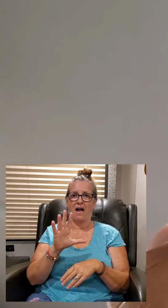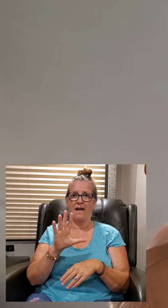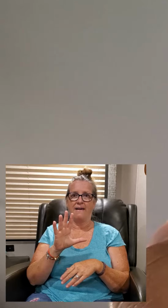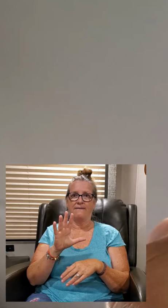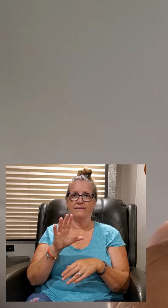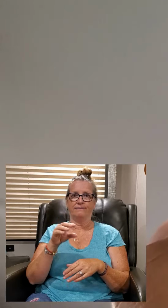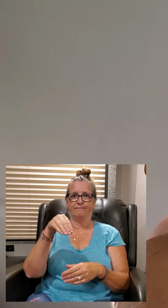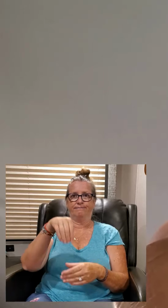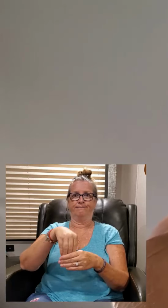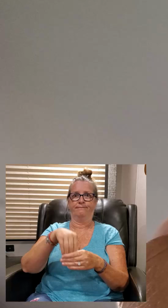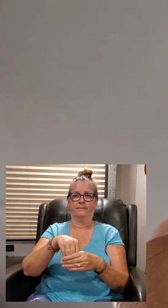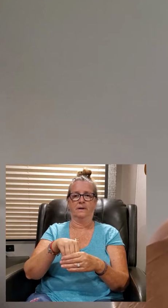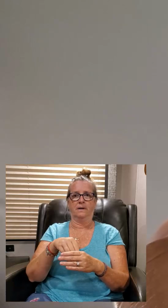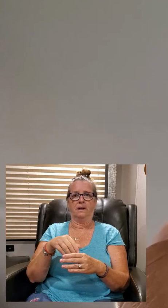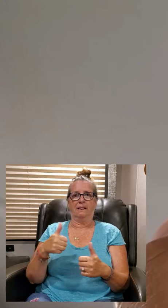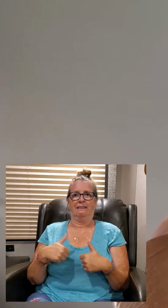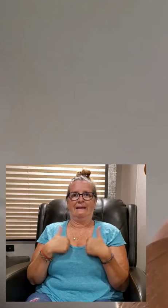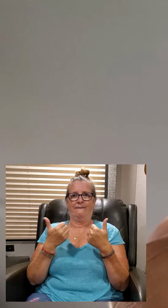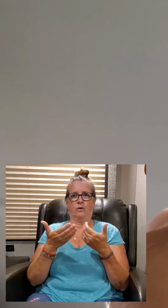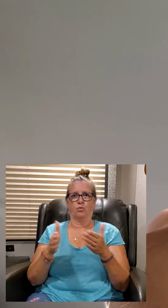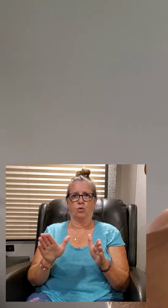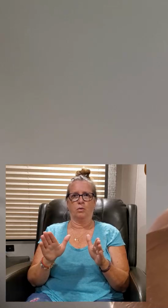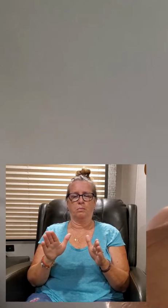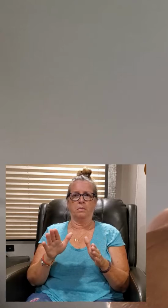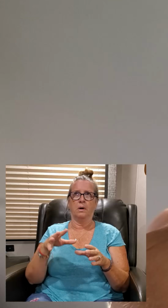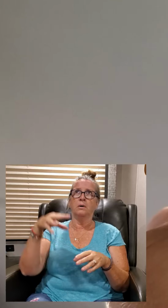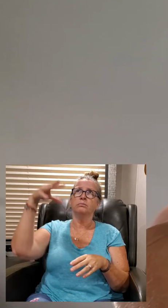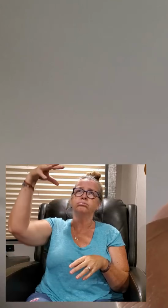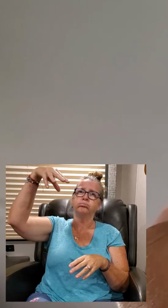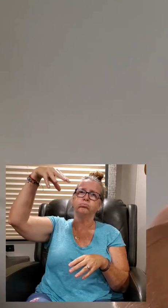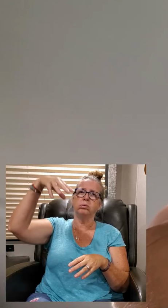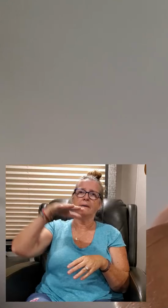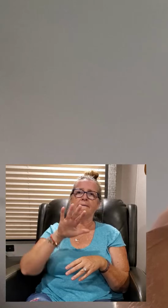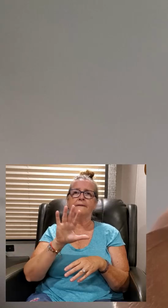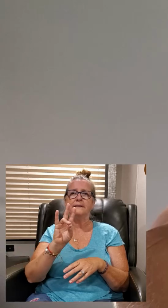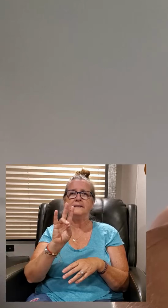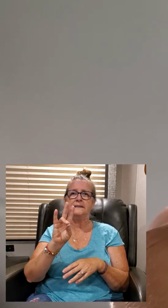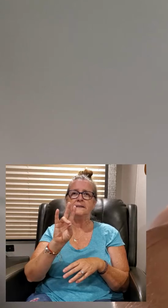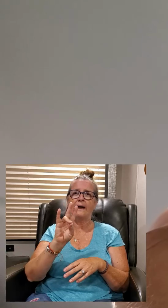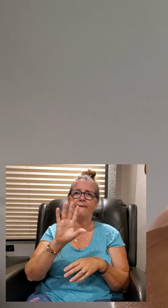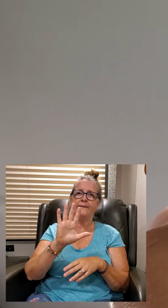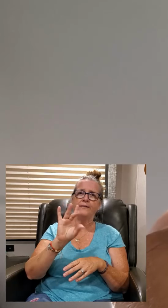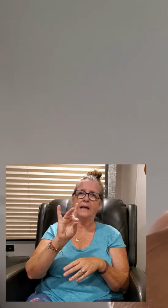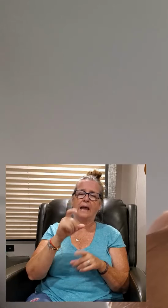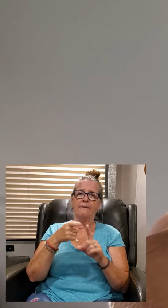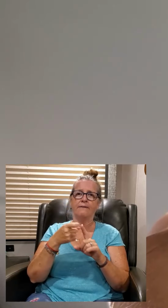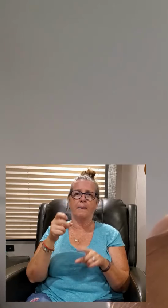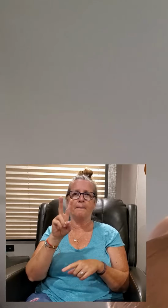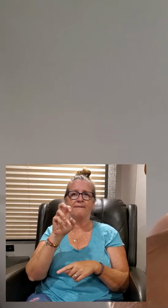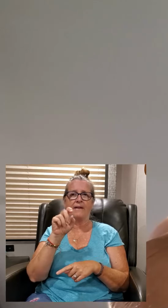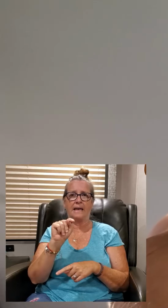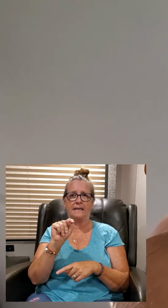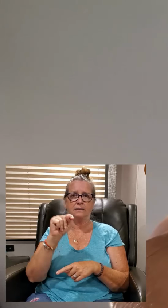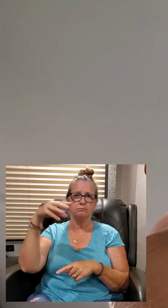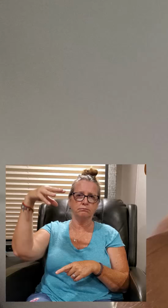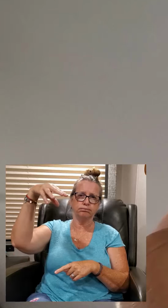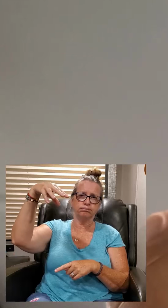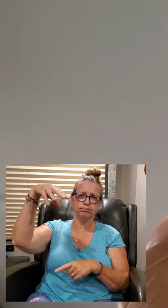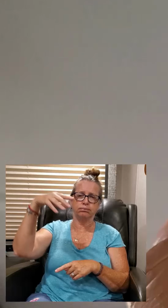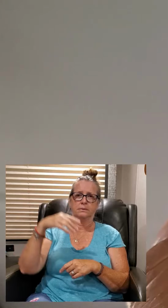75 in the main room, and it's blowing about 57 to 58 out of the vents.